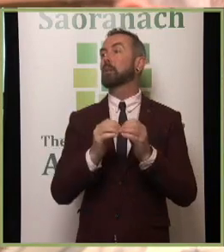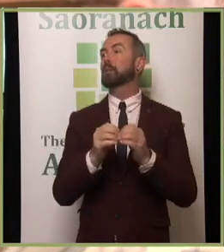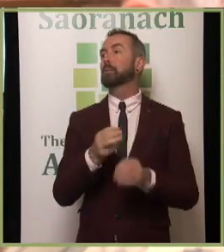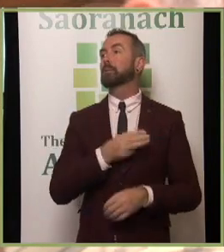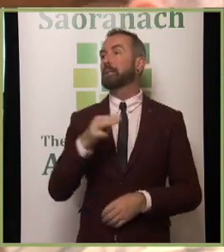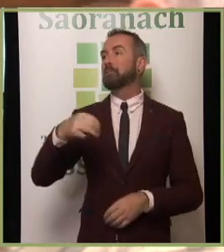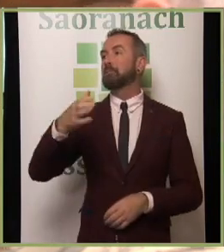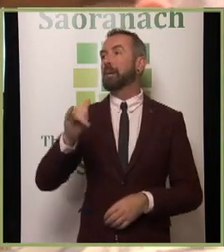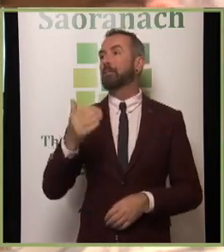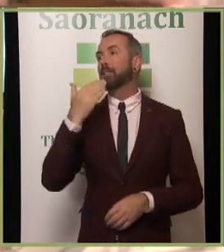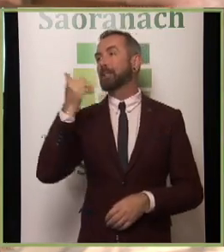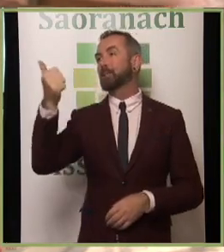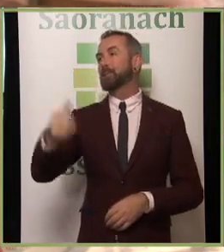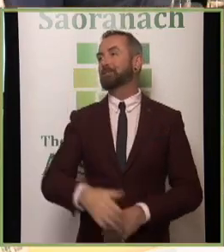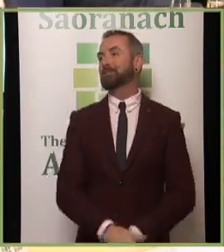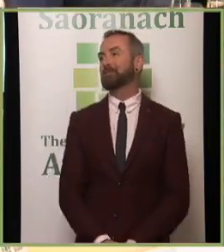so much, Mary.